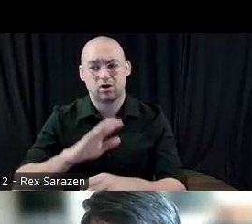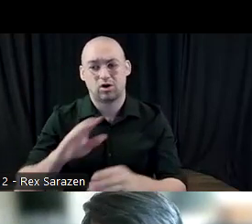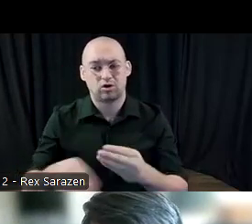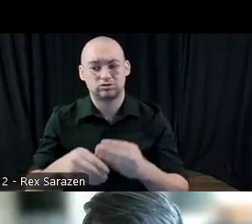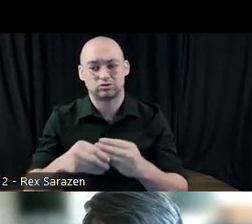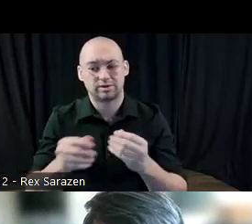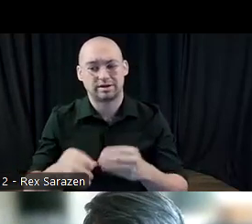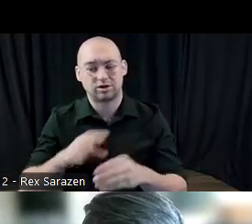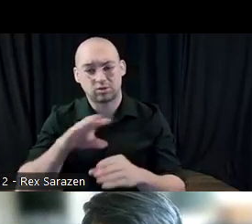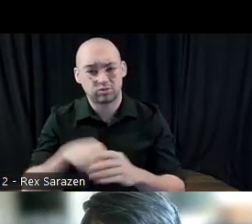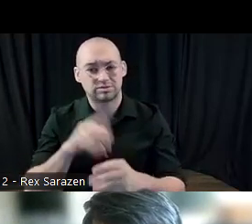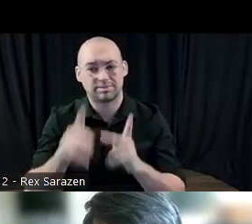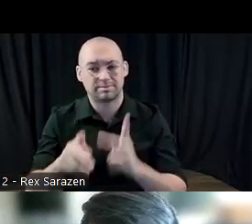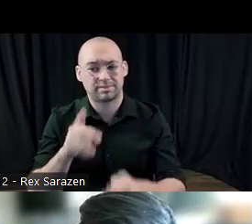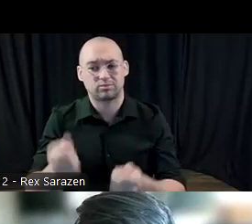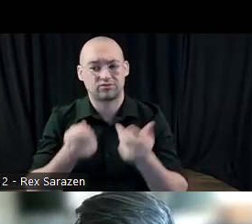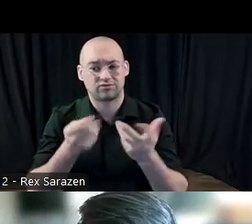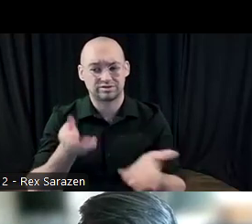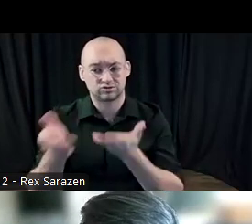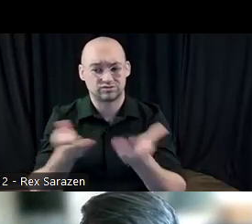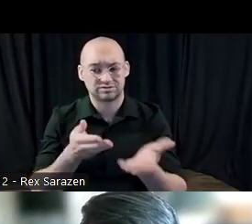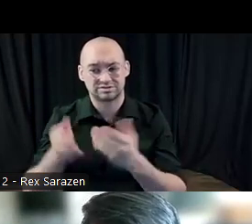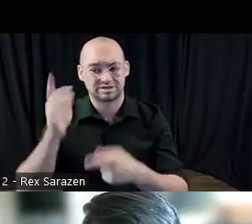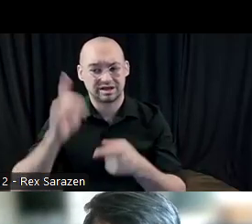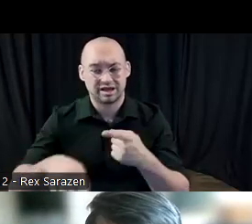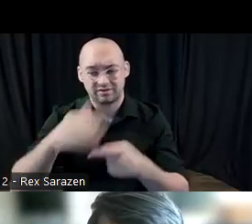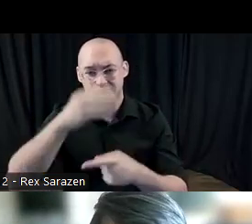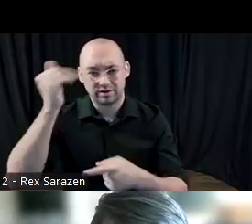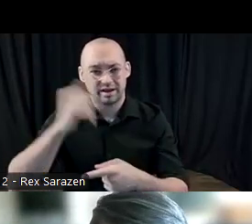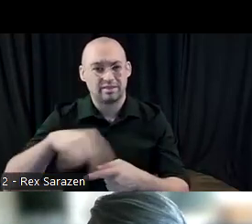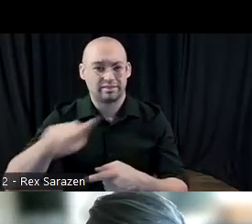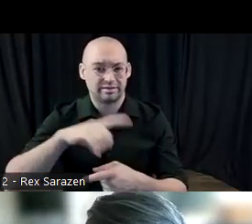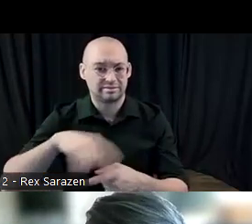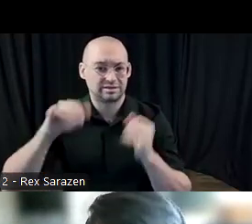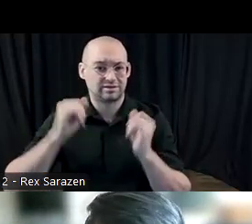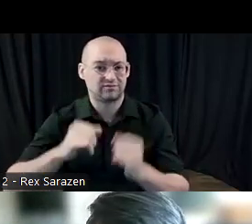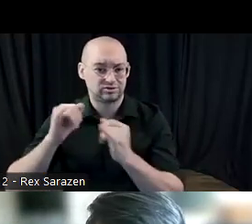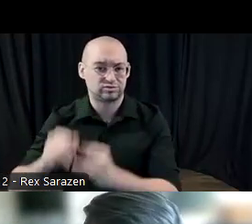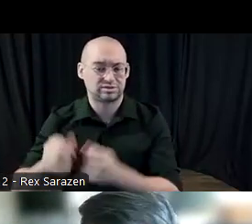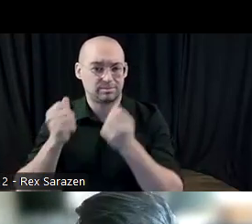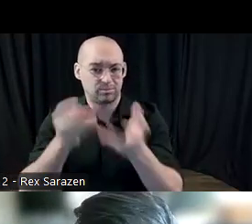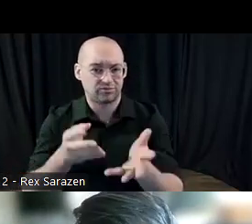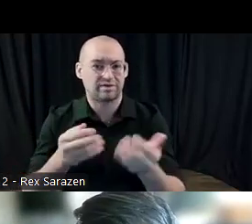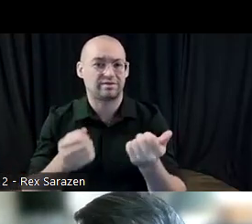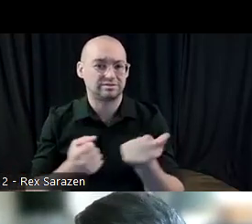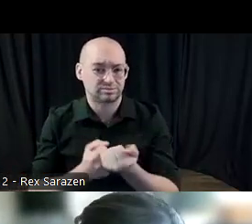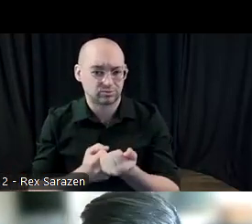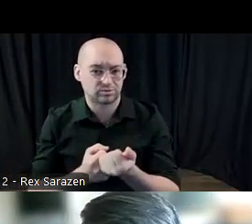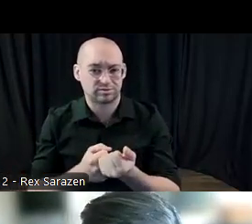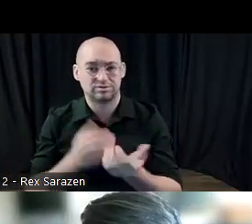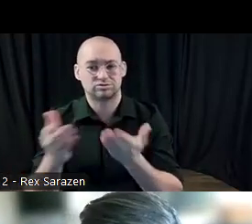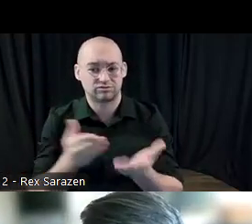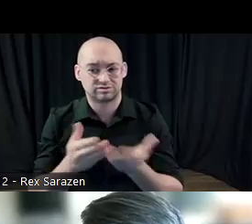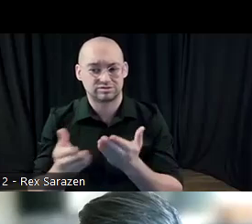provide services, and we cannot forget those individuals who provide the supports and services, for